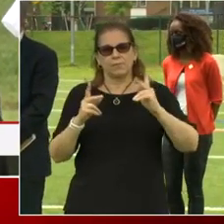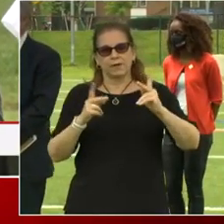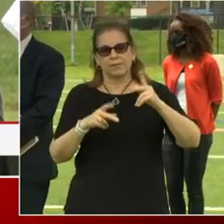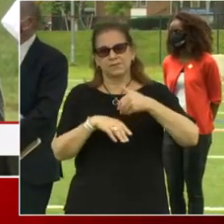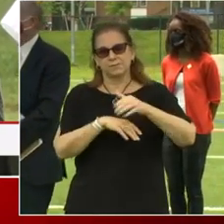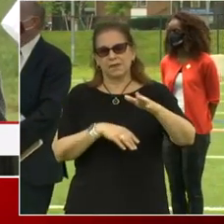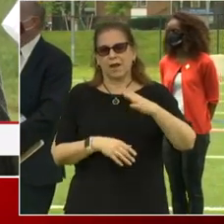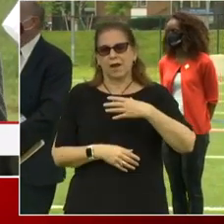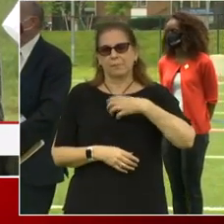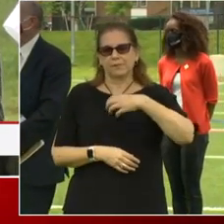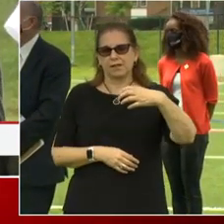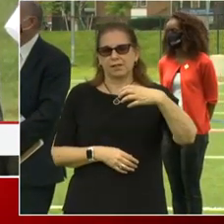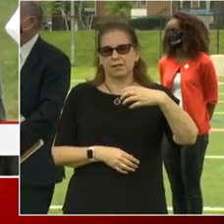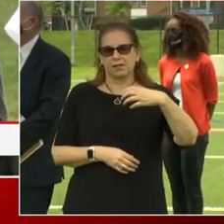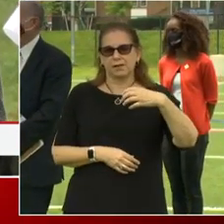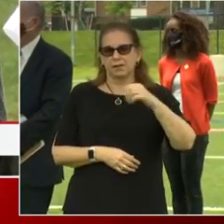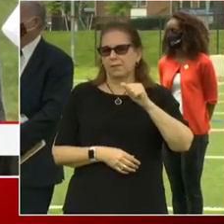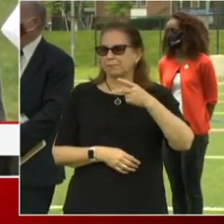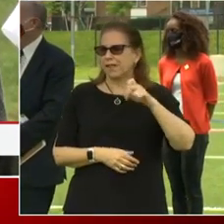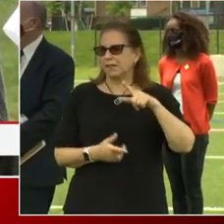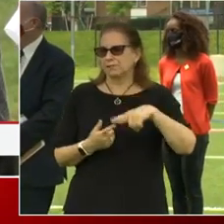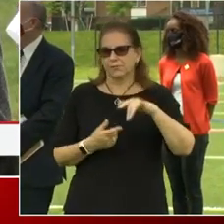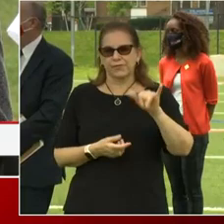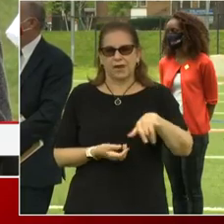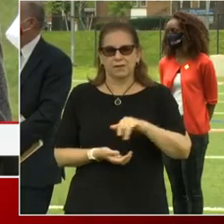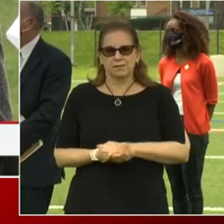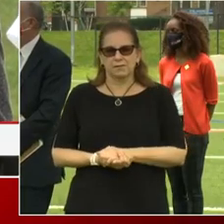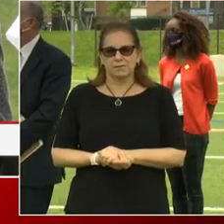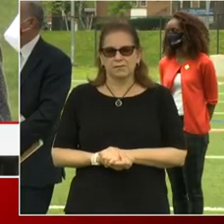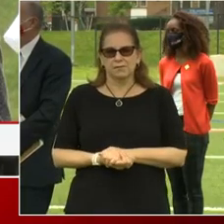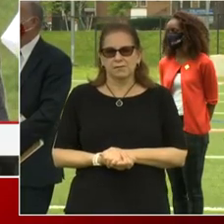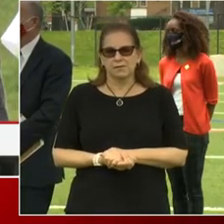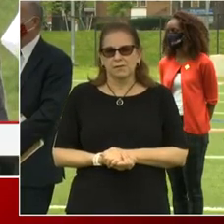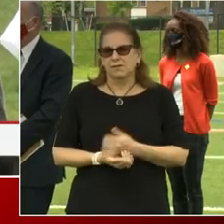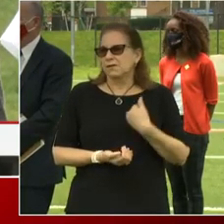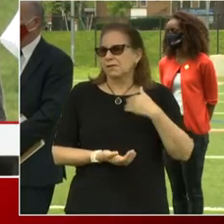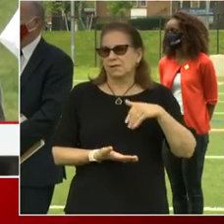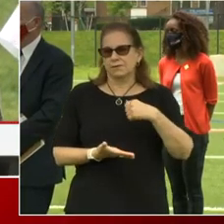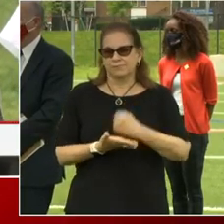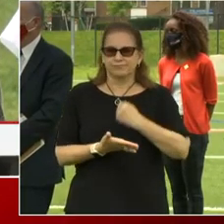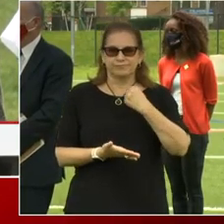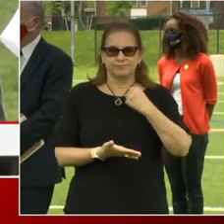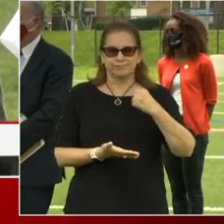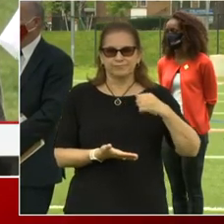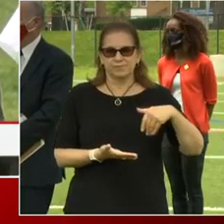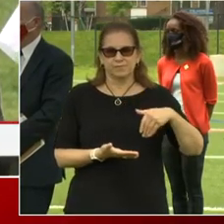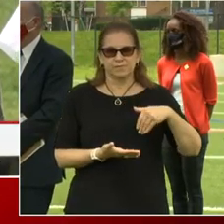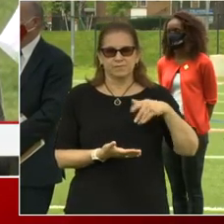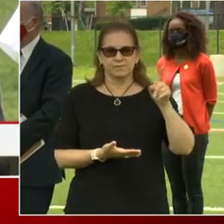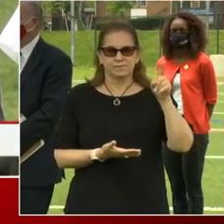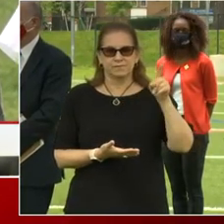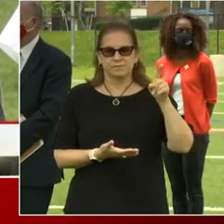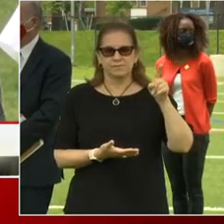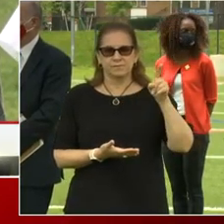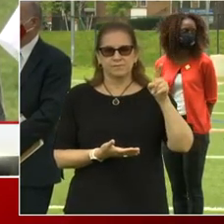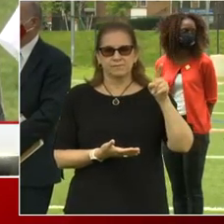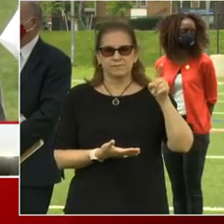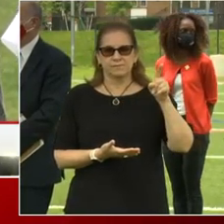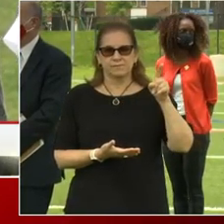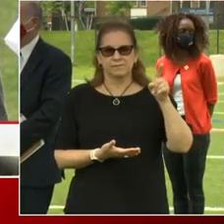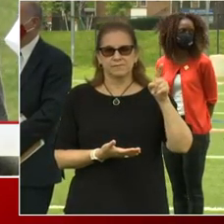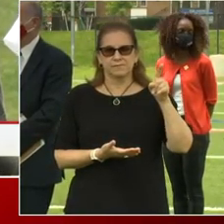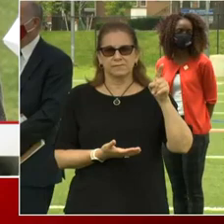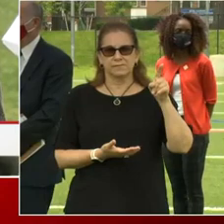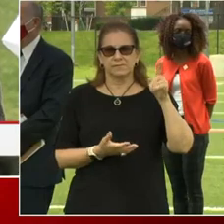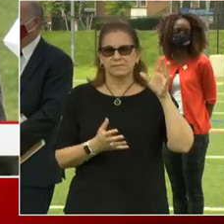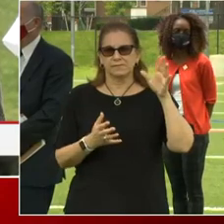suspension. We don't expect the accrediting body to act on it before the